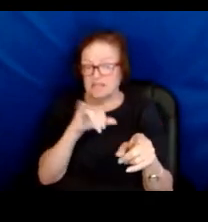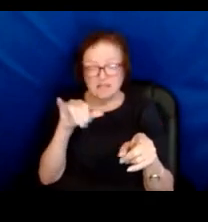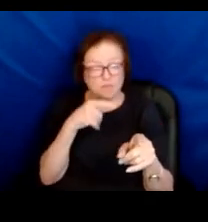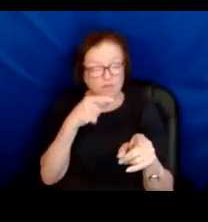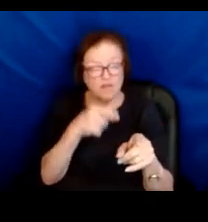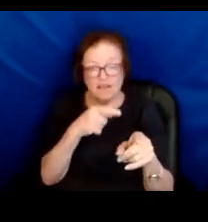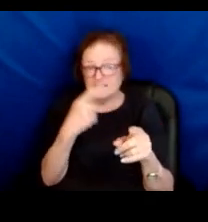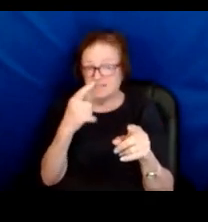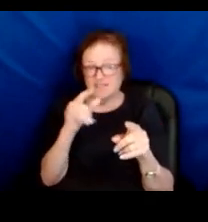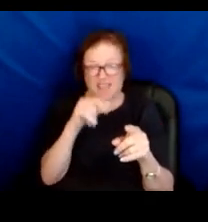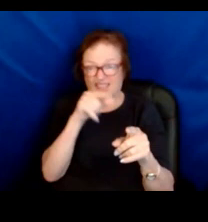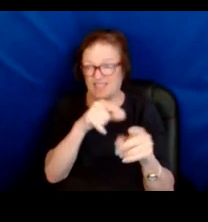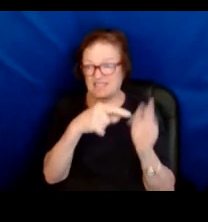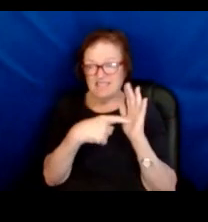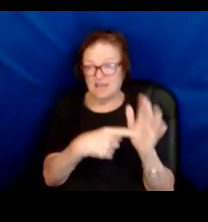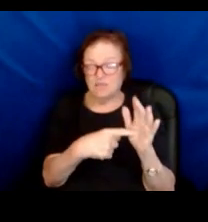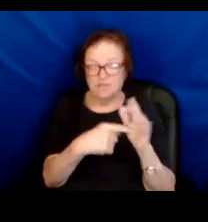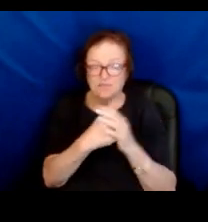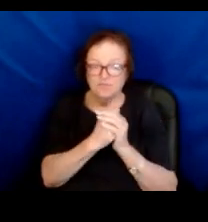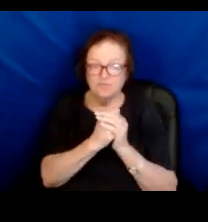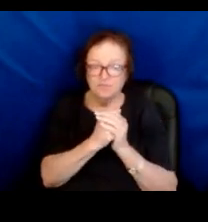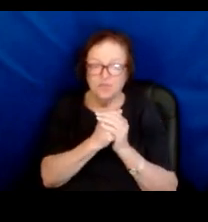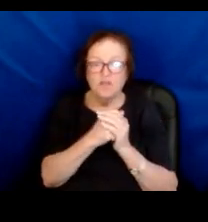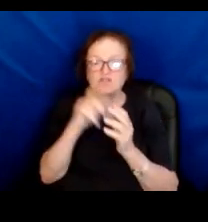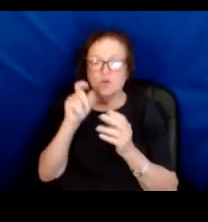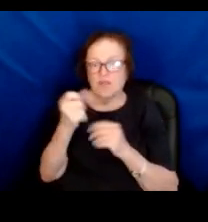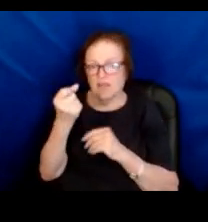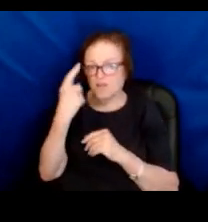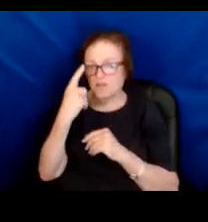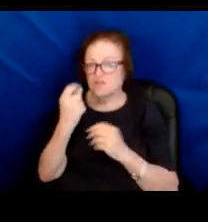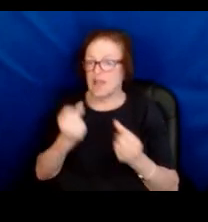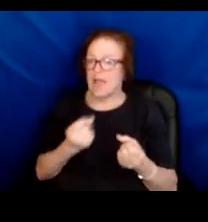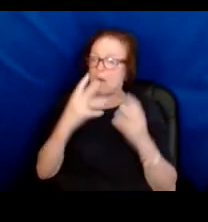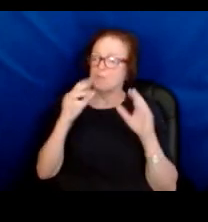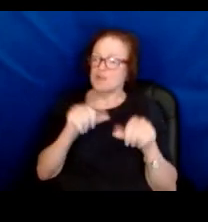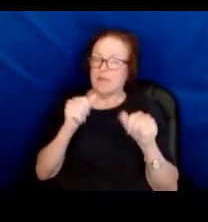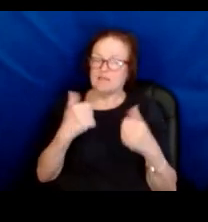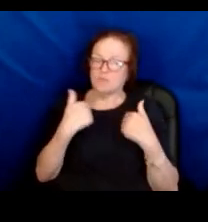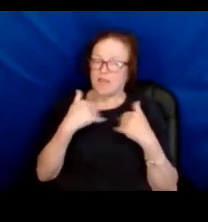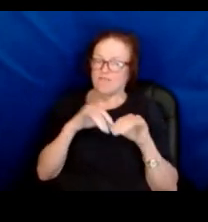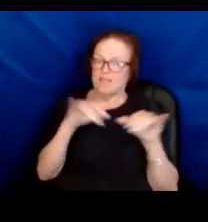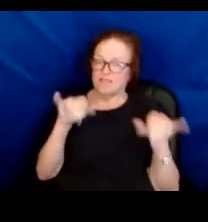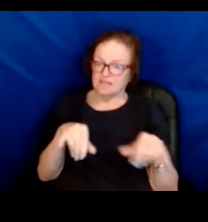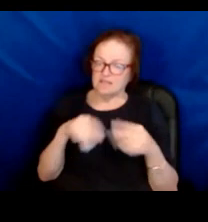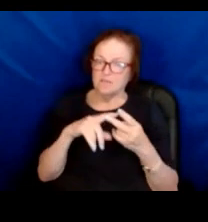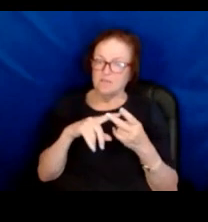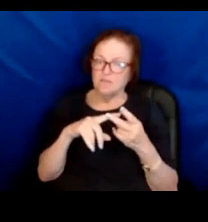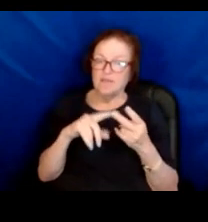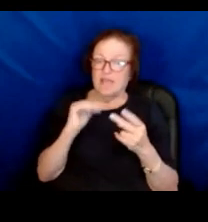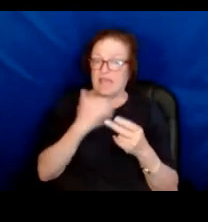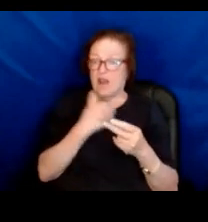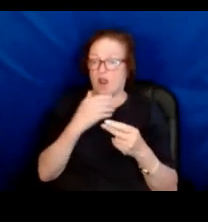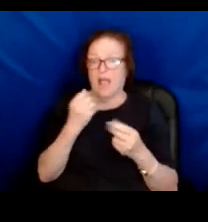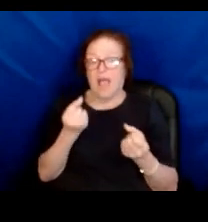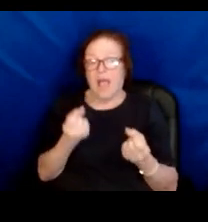example that I'm showing you. So we have to understand how much capacity we have in our system. In our case, how many inpatient beds